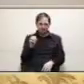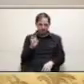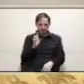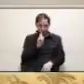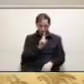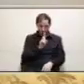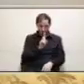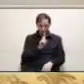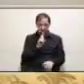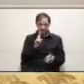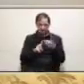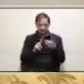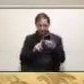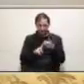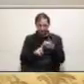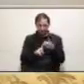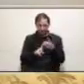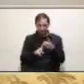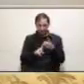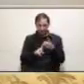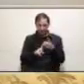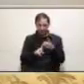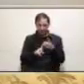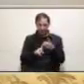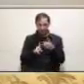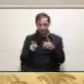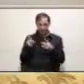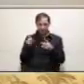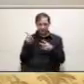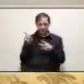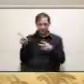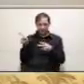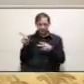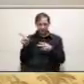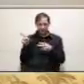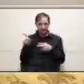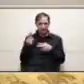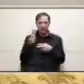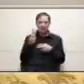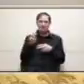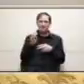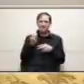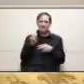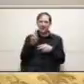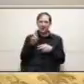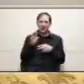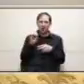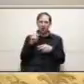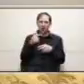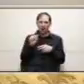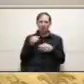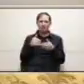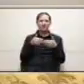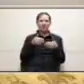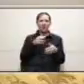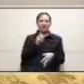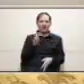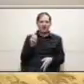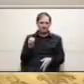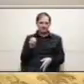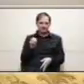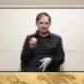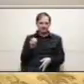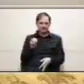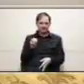question. The second question, because you had Ntate Maroga that you've spoken about, who was an MM, and I